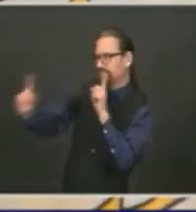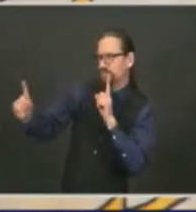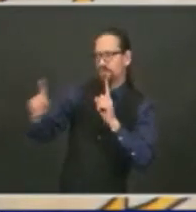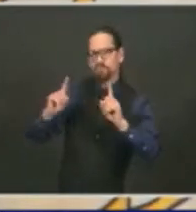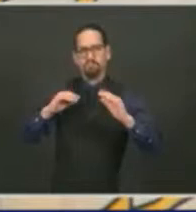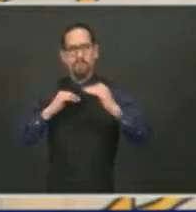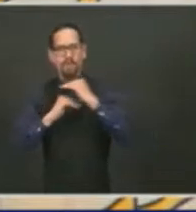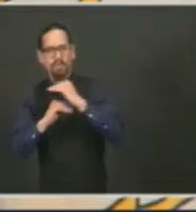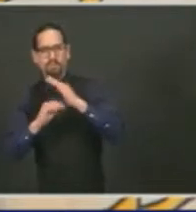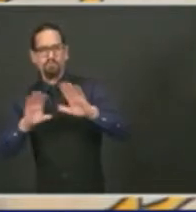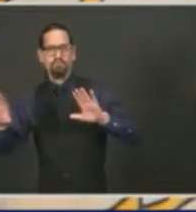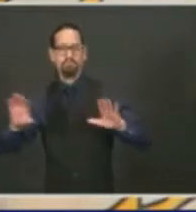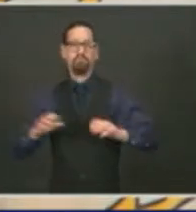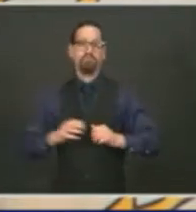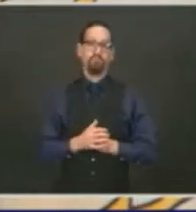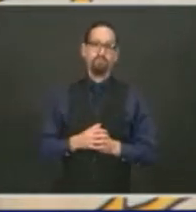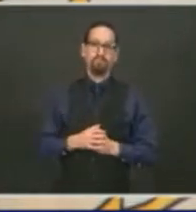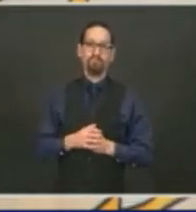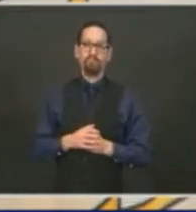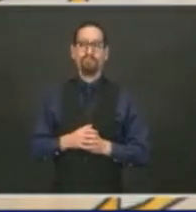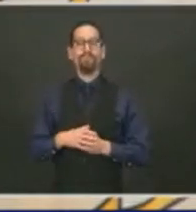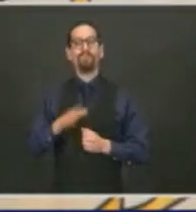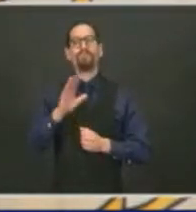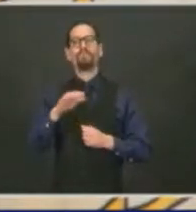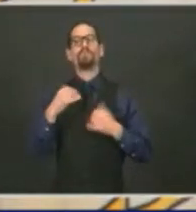leaders for your